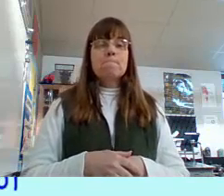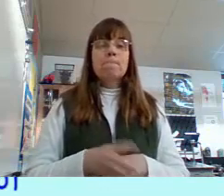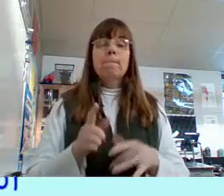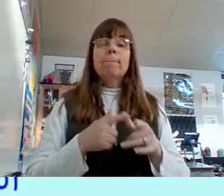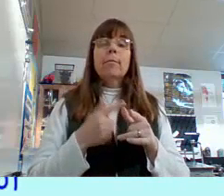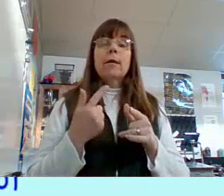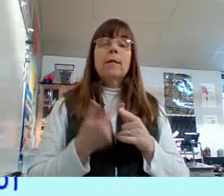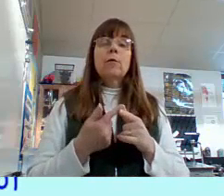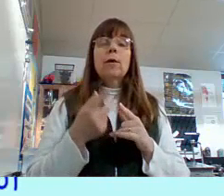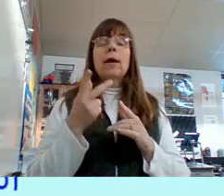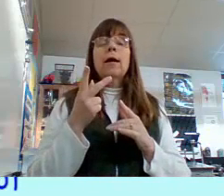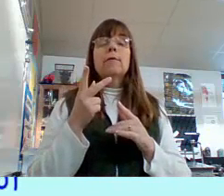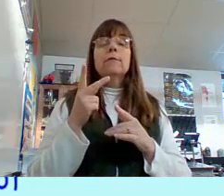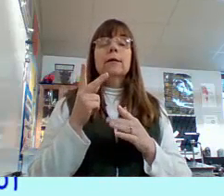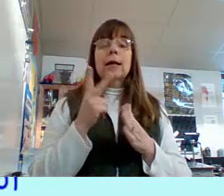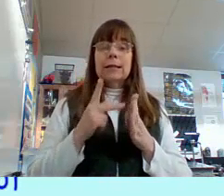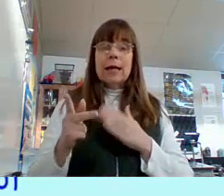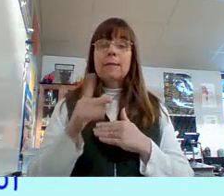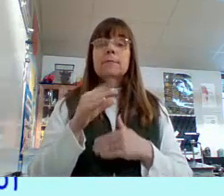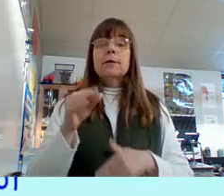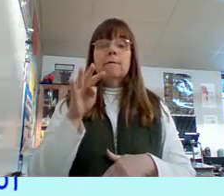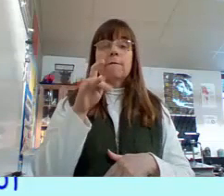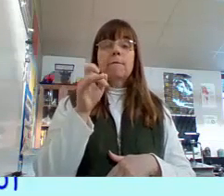Then we have types of matter.